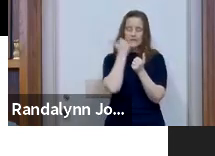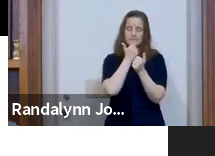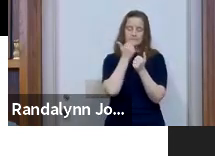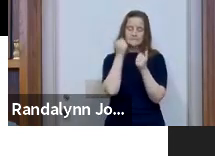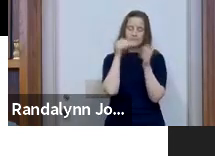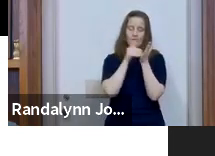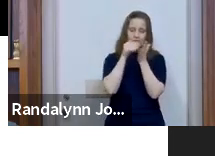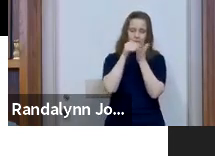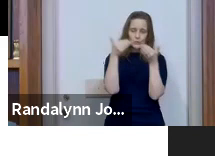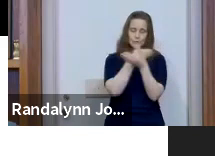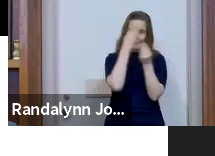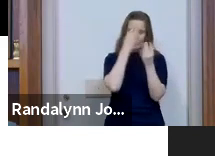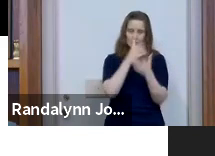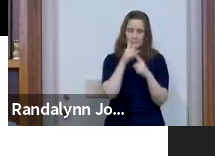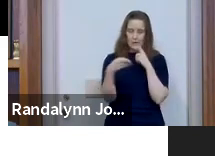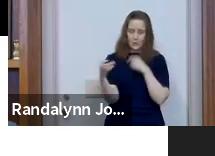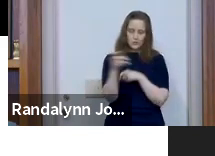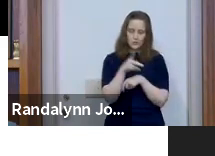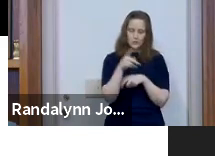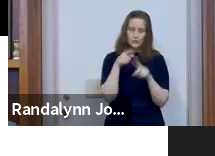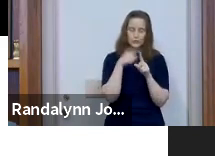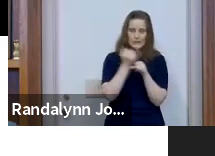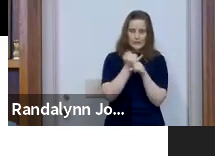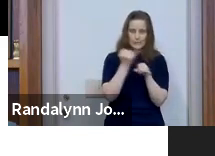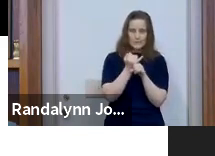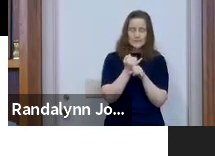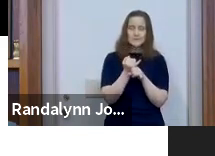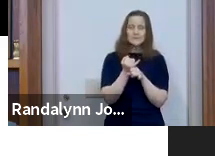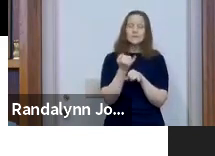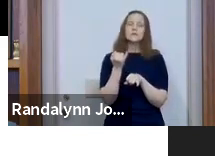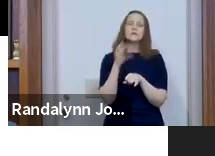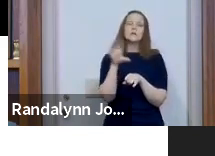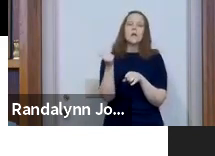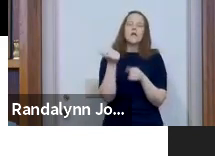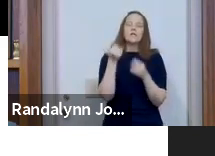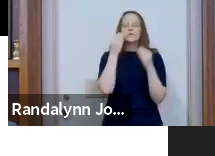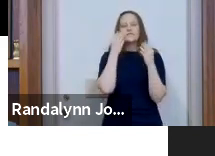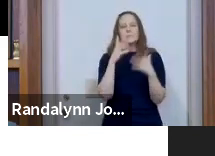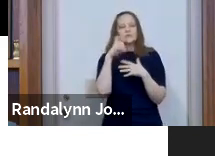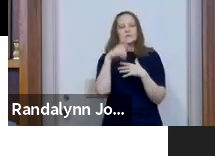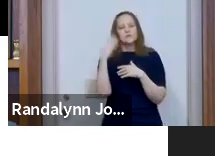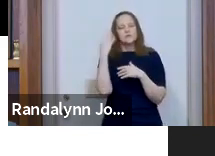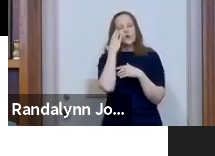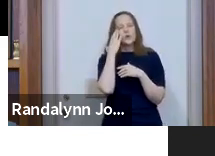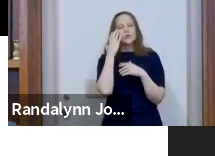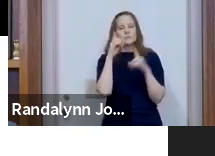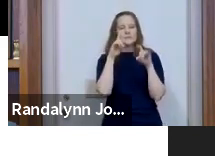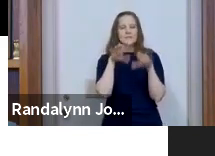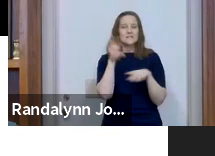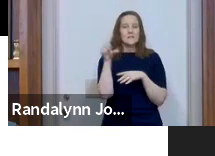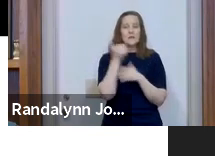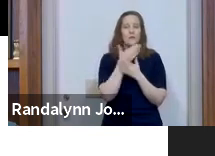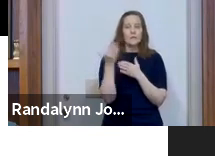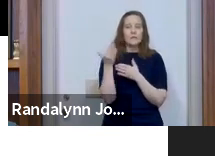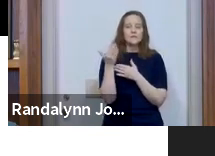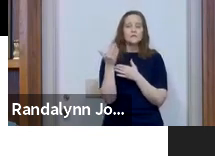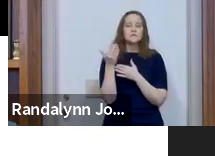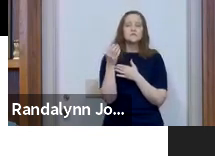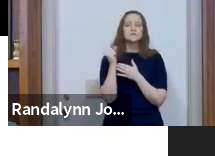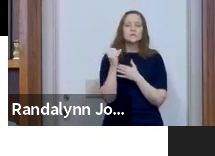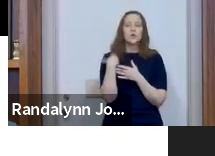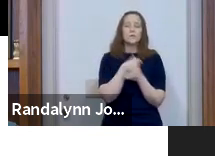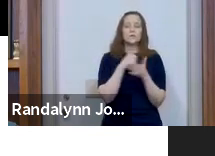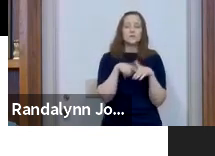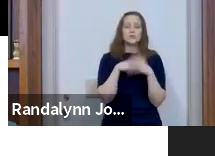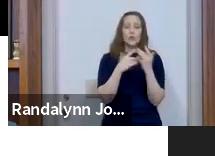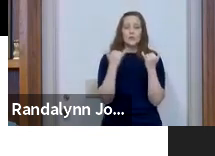information about our return to campus and just other information you need to know about testing and other things. So when we started the